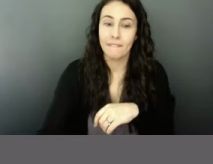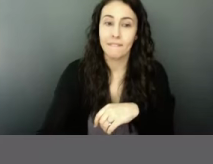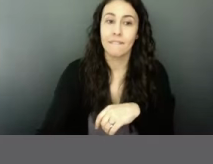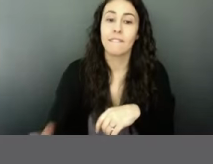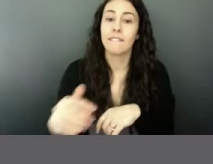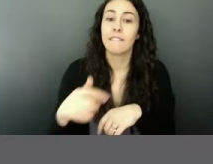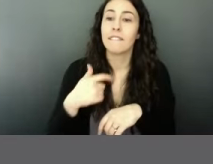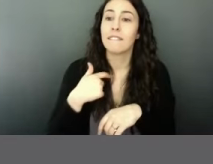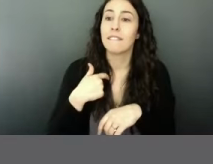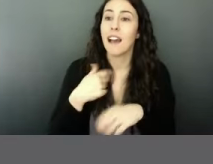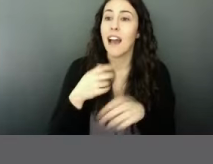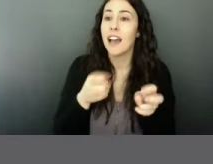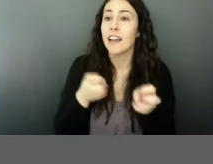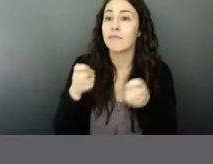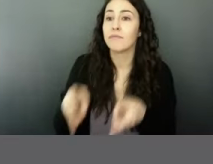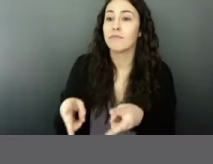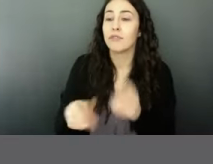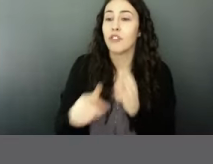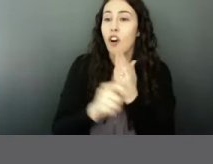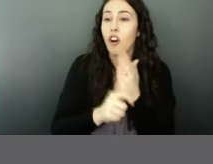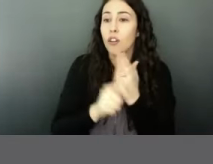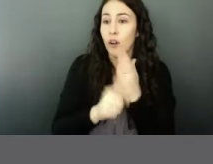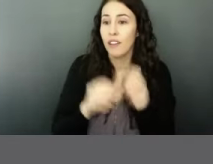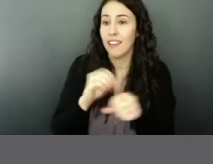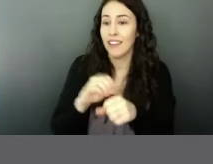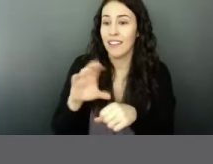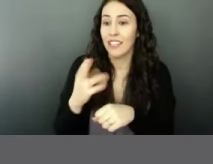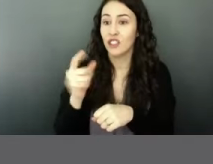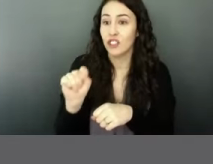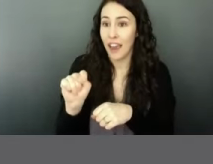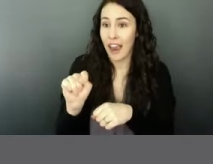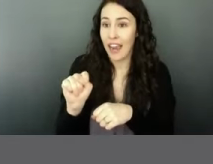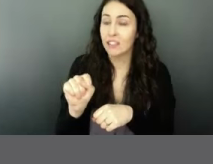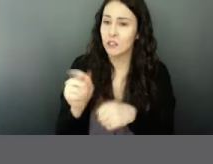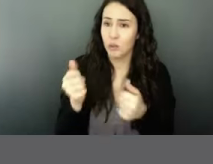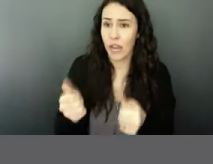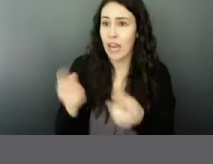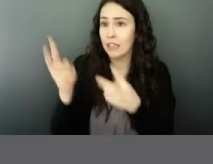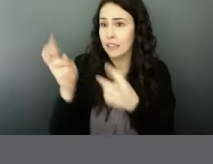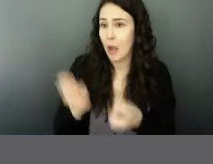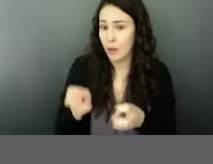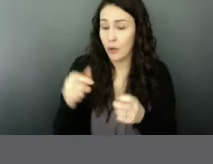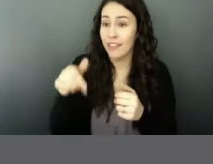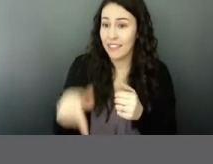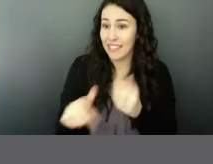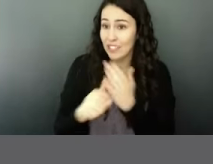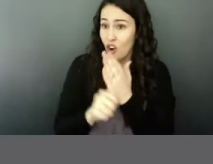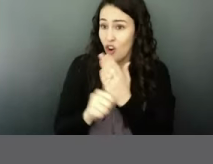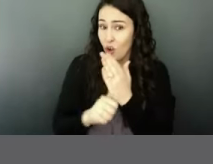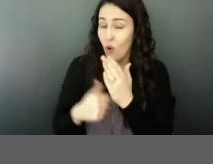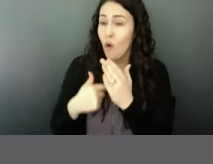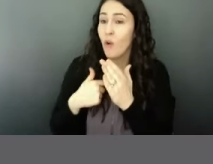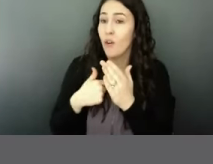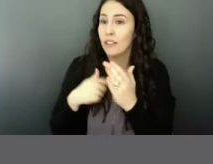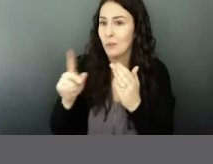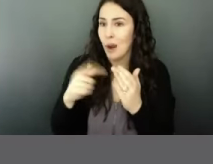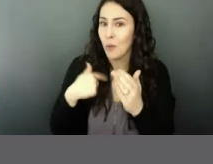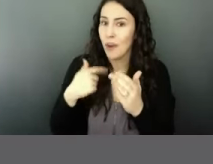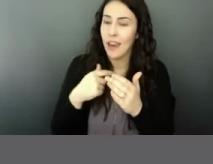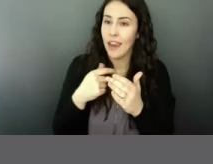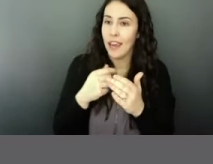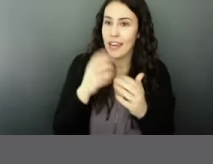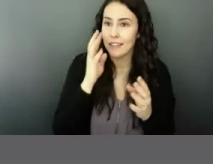are welcome to download. It is from this article that we created this presentation and where we got the matrix that we're